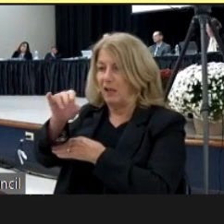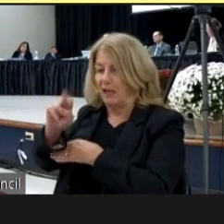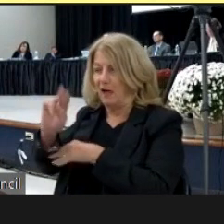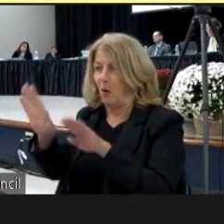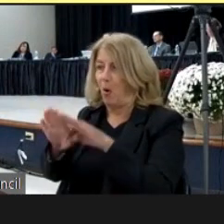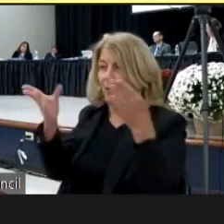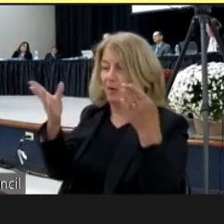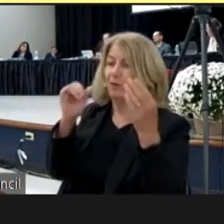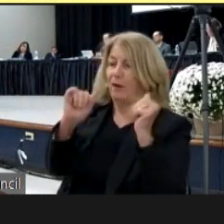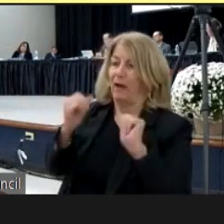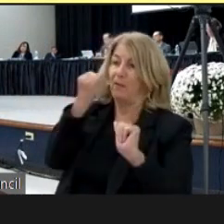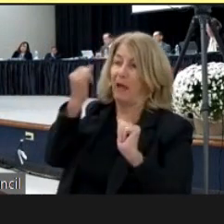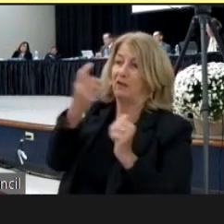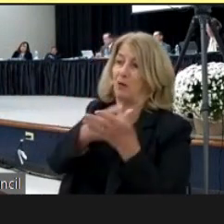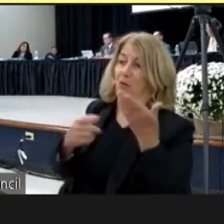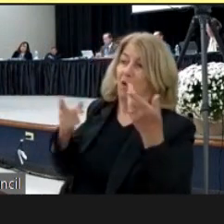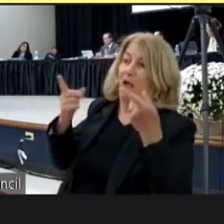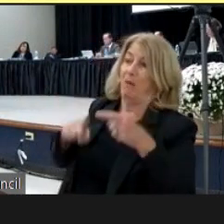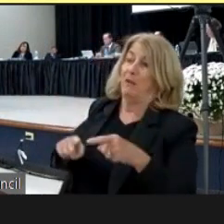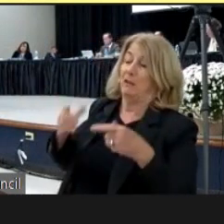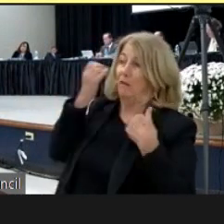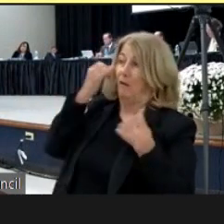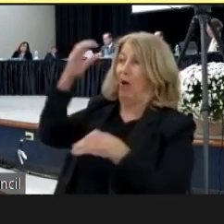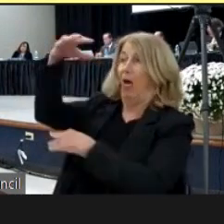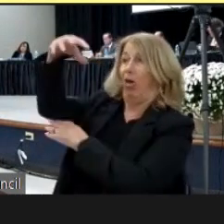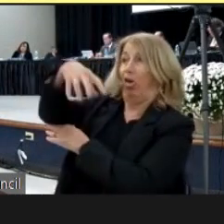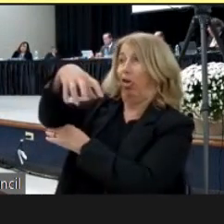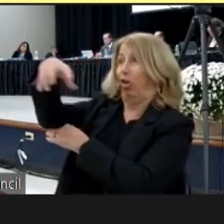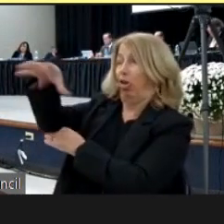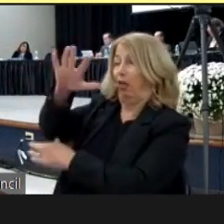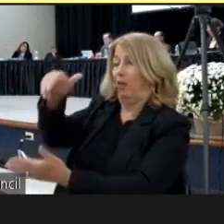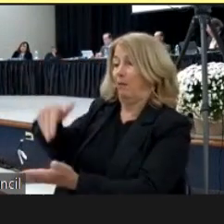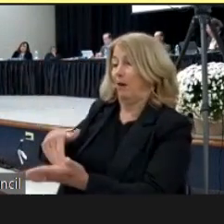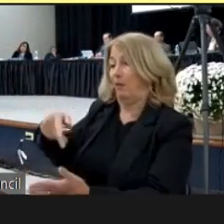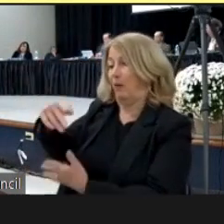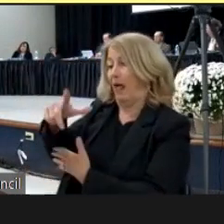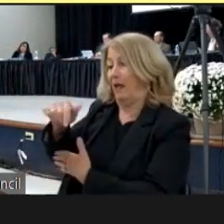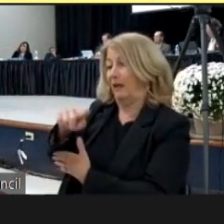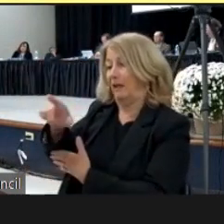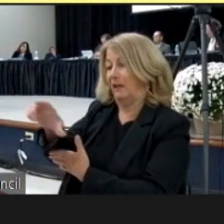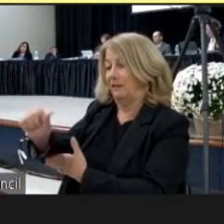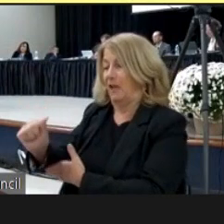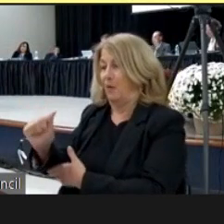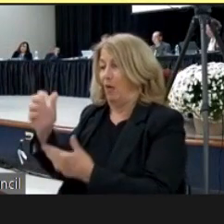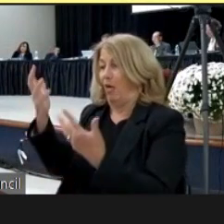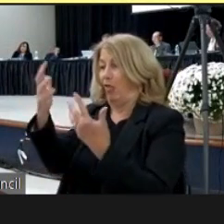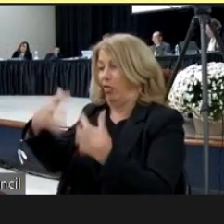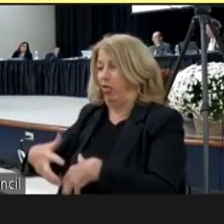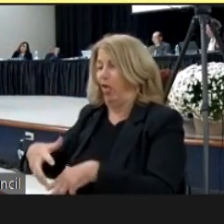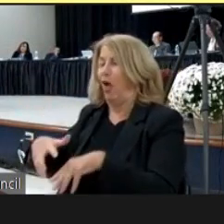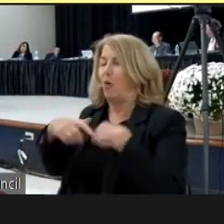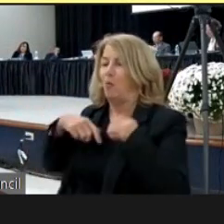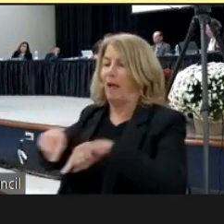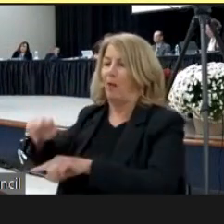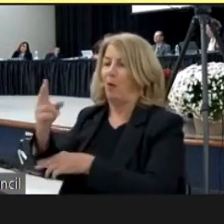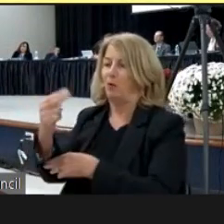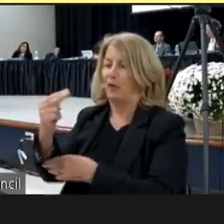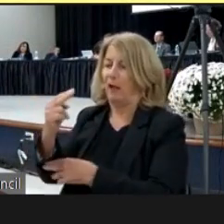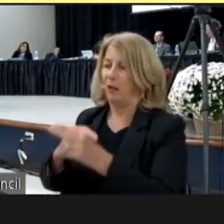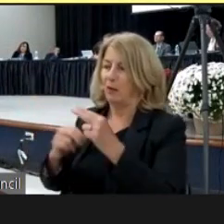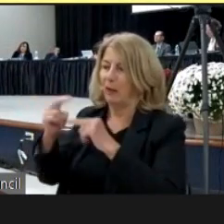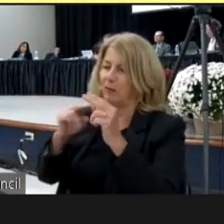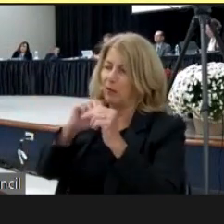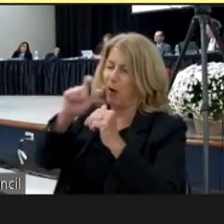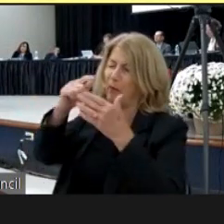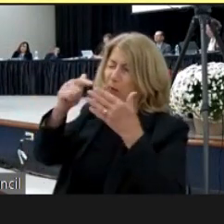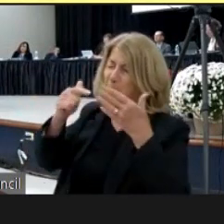area. We've got a crane sitting in the middle of the plaza, essentially shutting that down while the hotel's being built. All of these things, as we